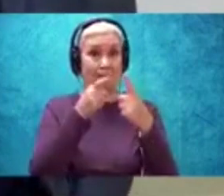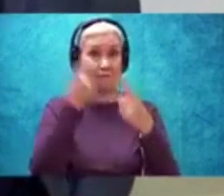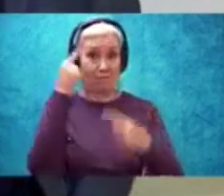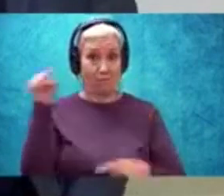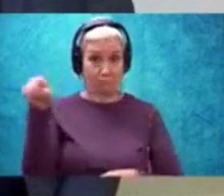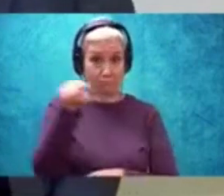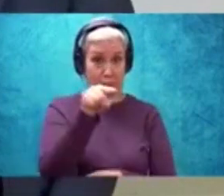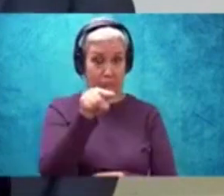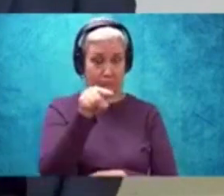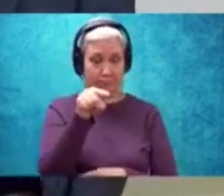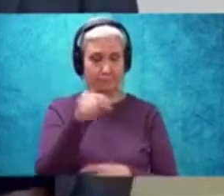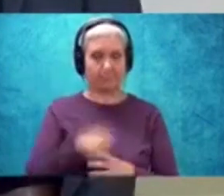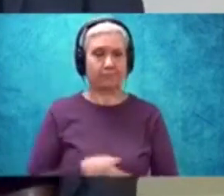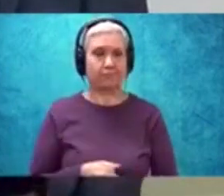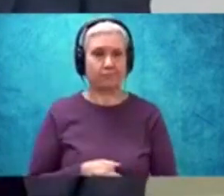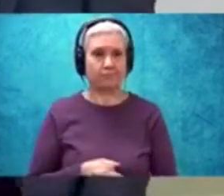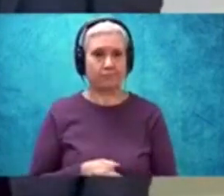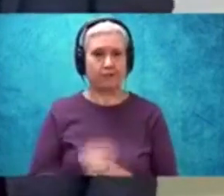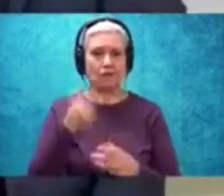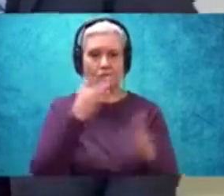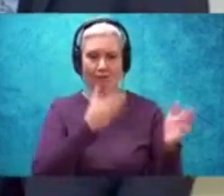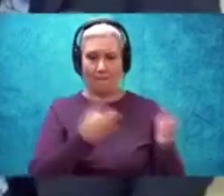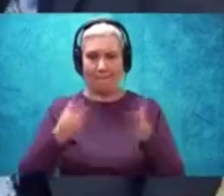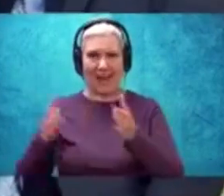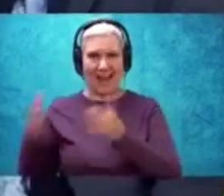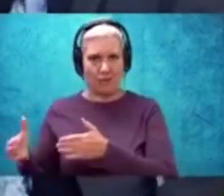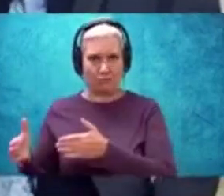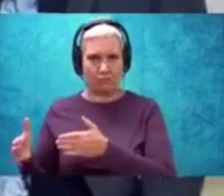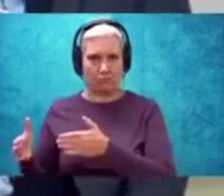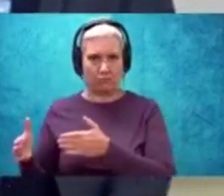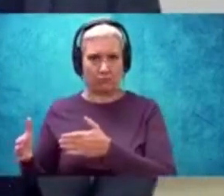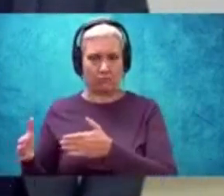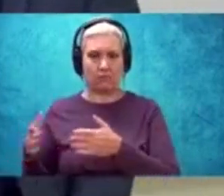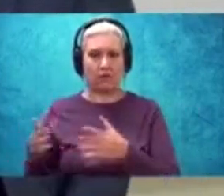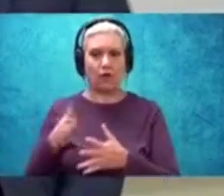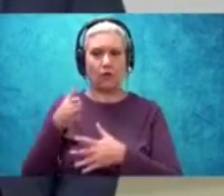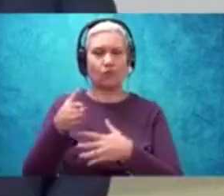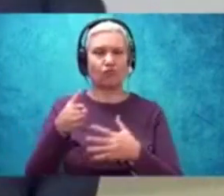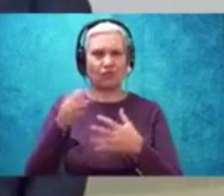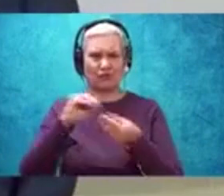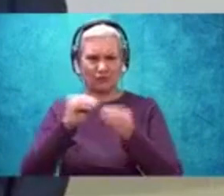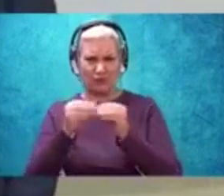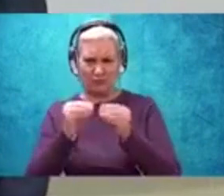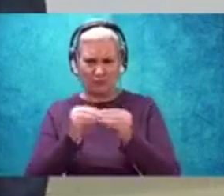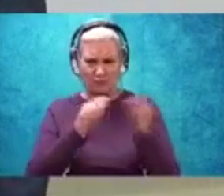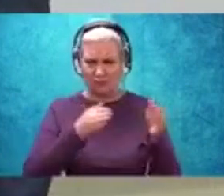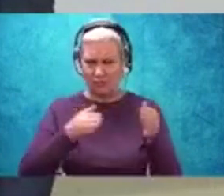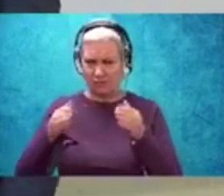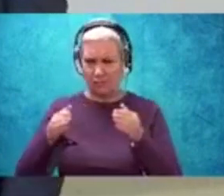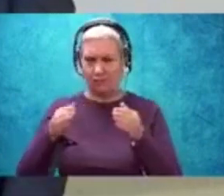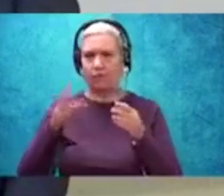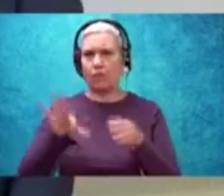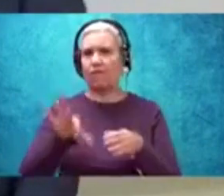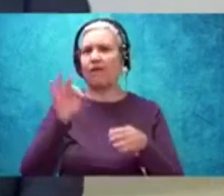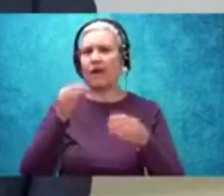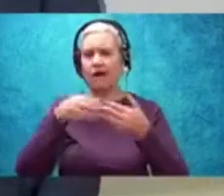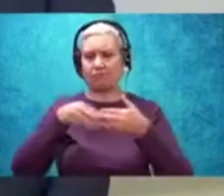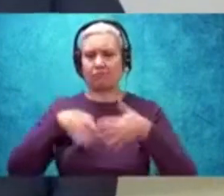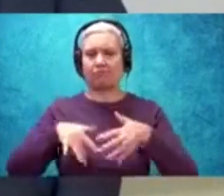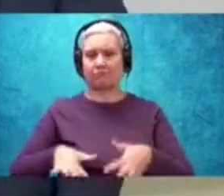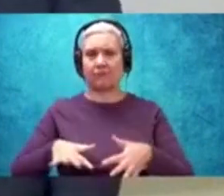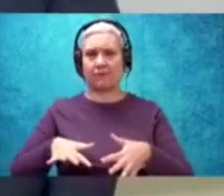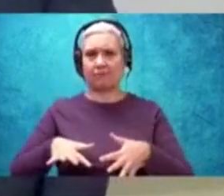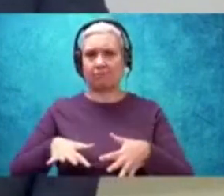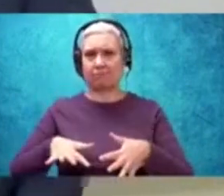to look for patterns across numbers in order to develop a factor finding strategy. So that's going to be the